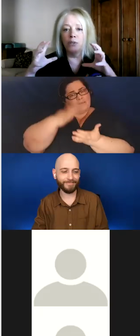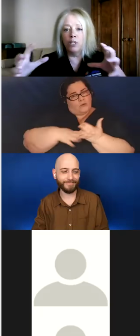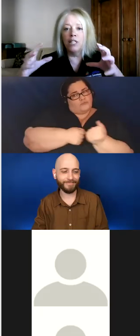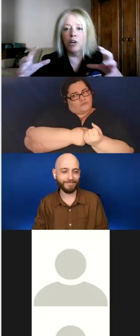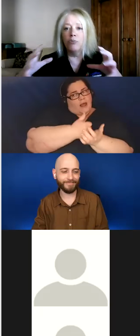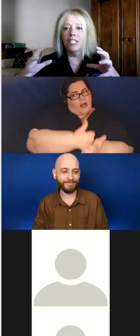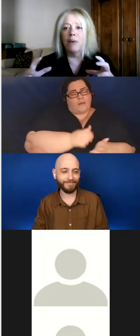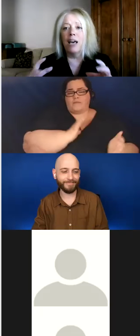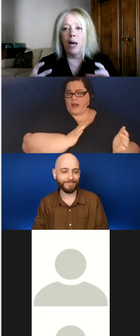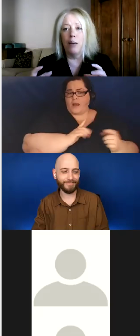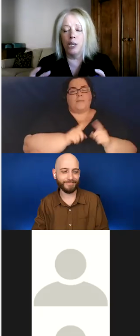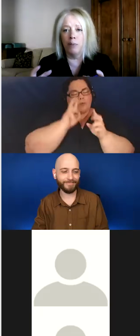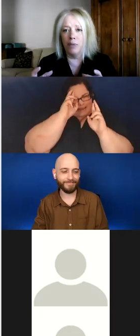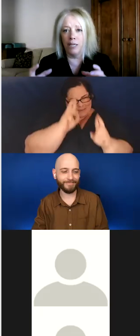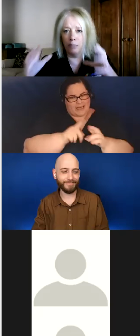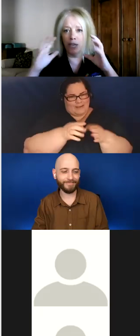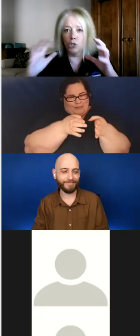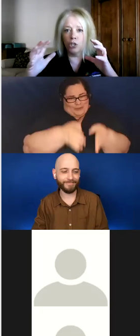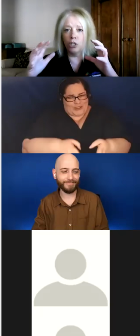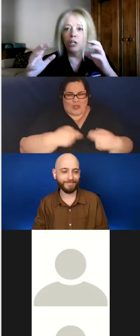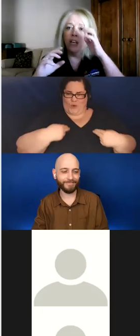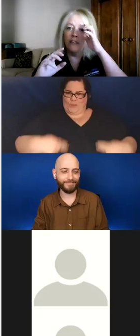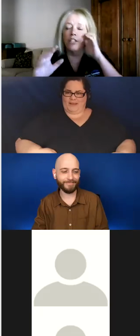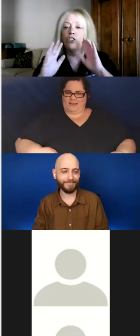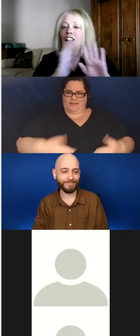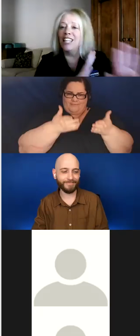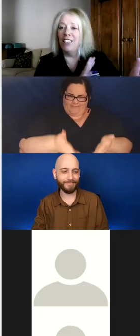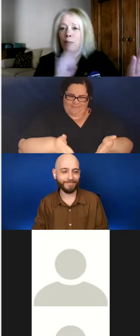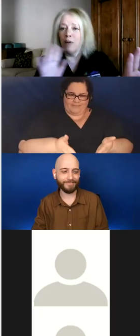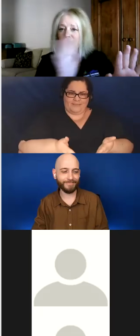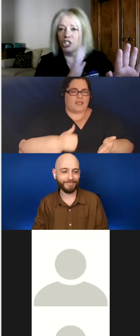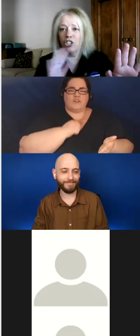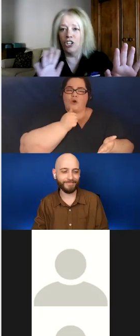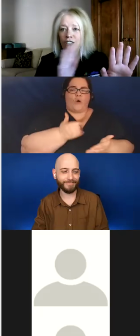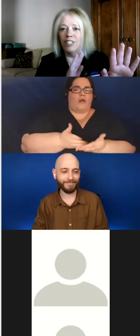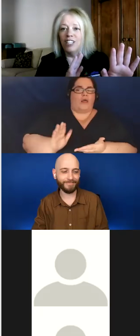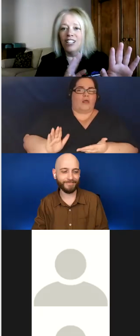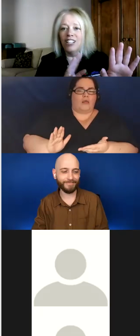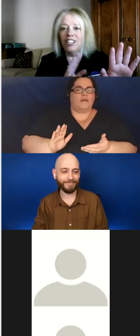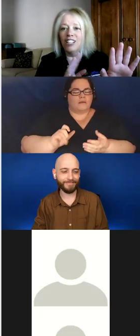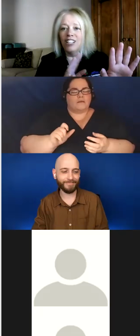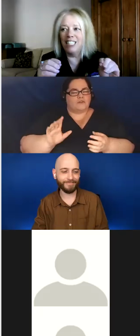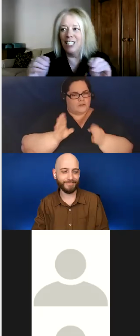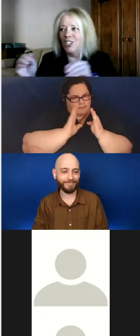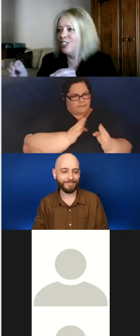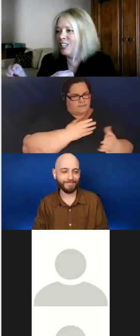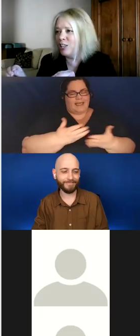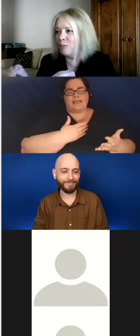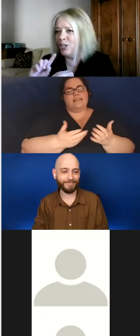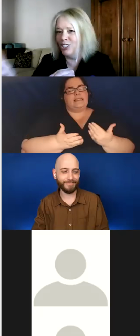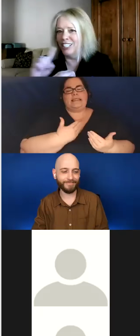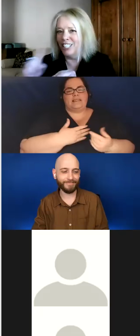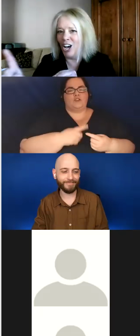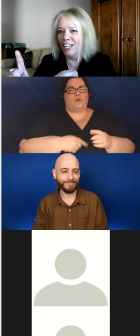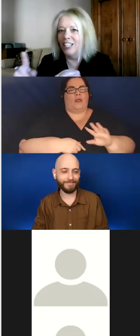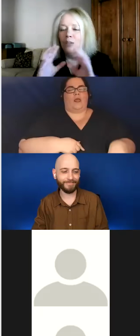bit, but you really want to respect that human being and make sure that you're not leaving them out of the circle, because it's so easy to turn to the other